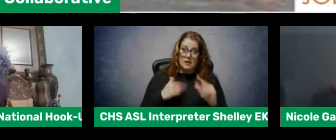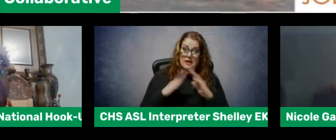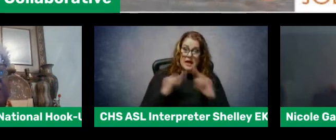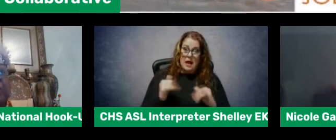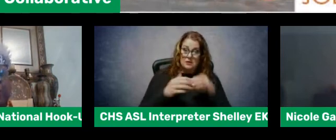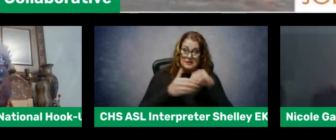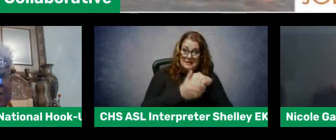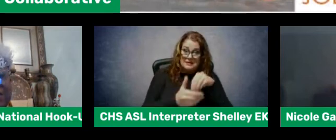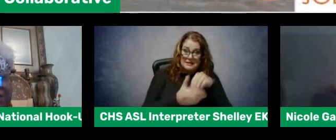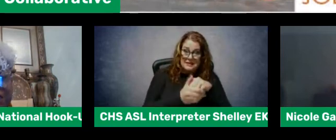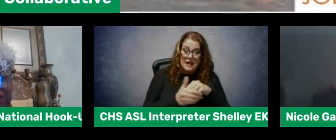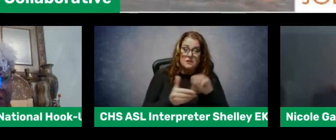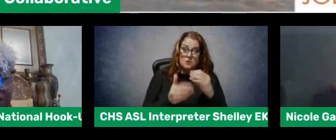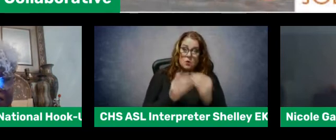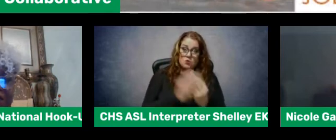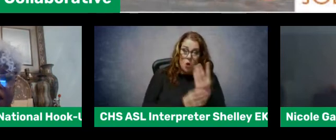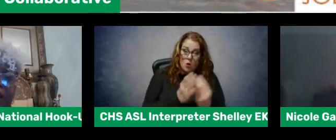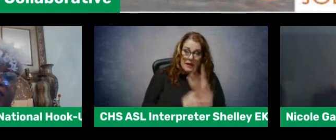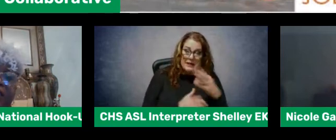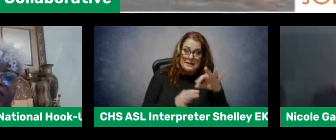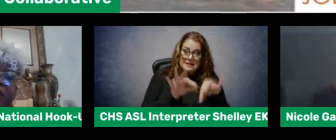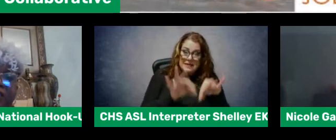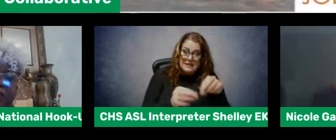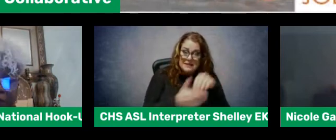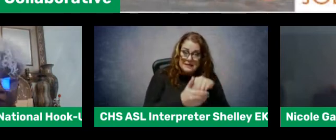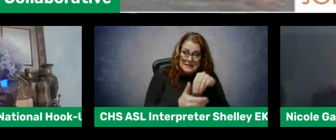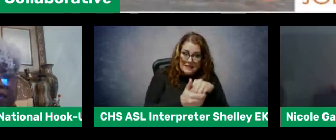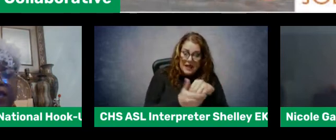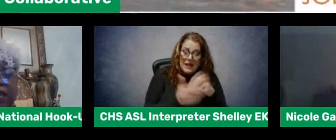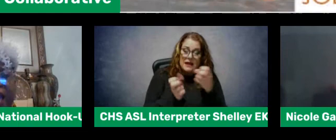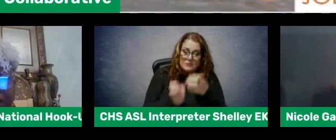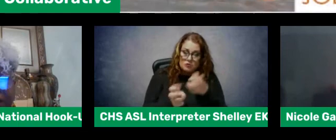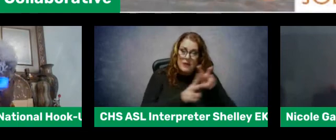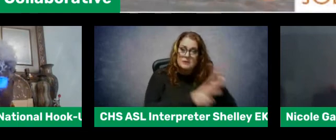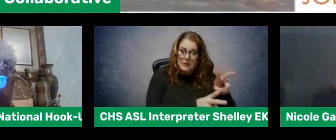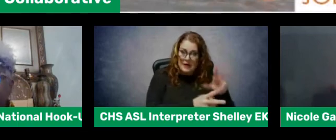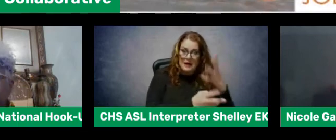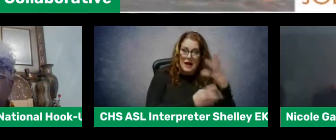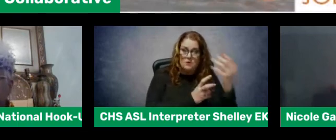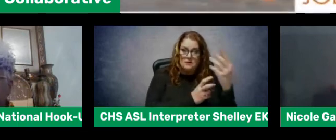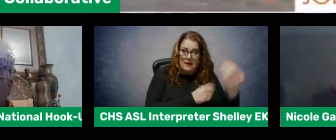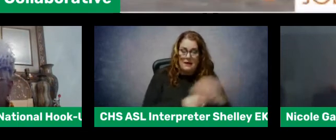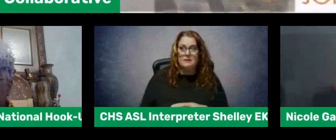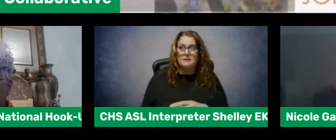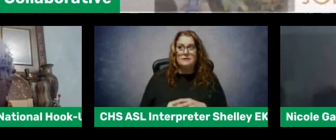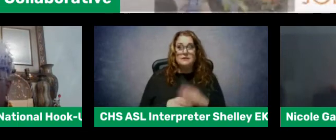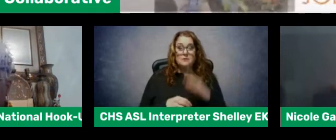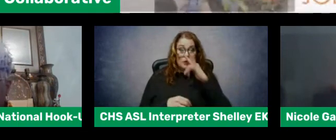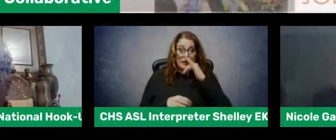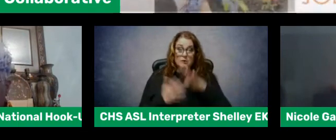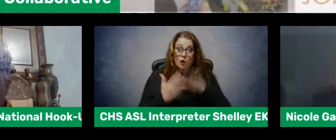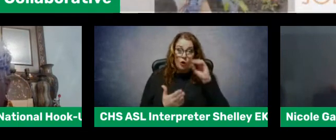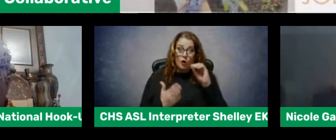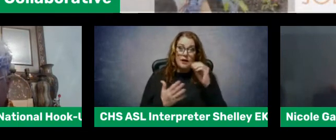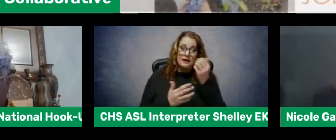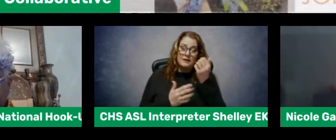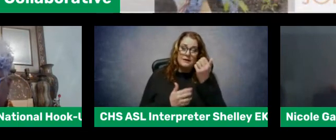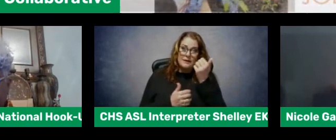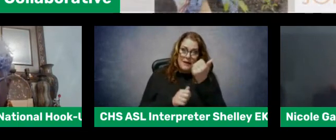inside. So they're growing the seeds in the inside to be transplanted outside. So the kids are learning on